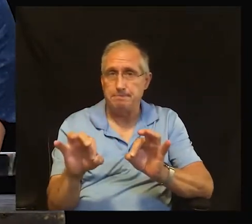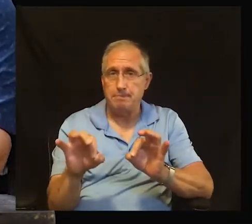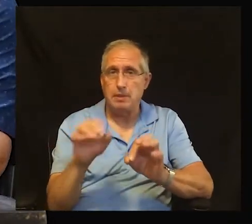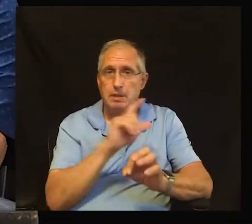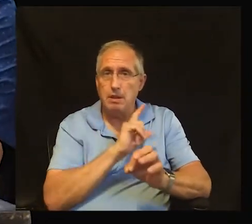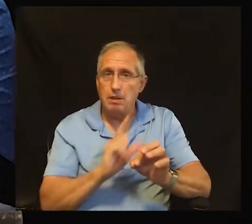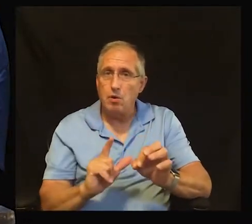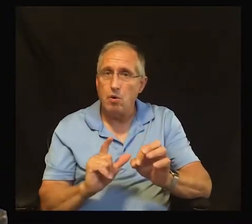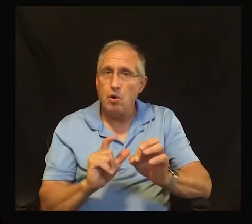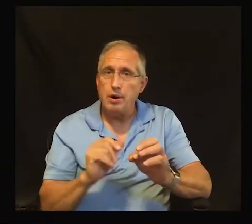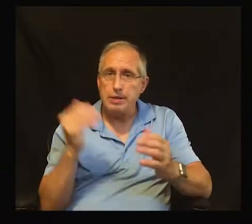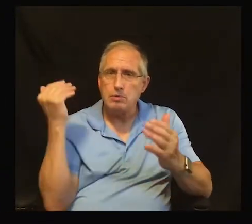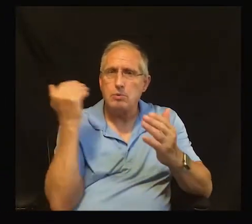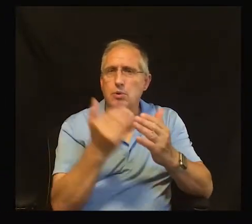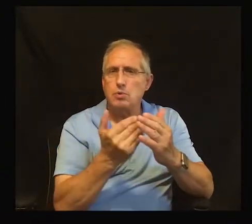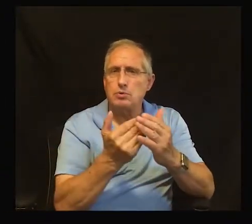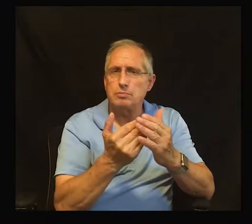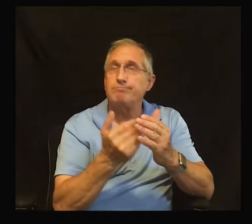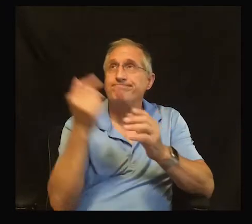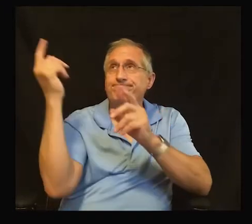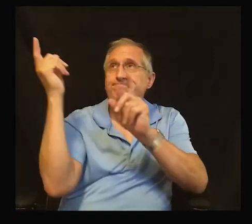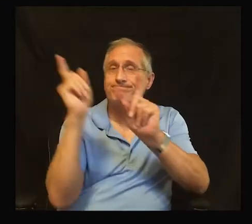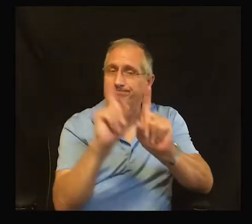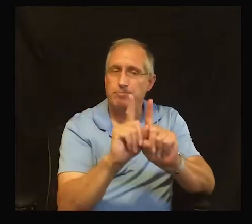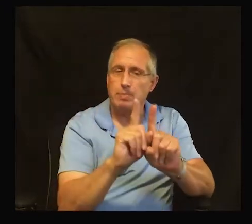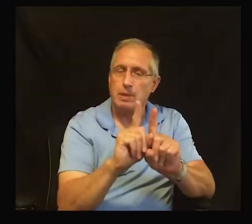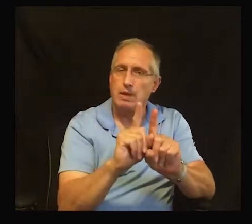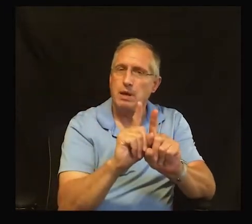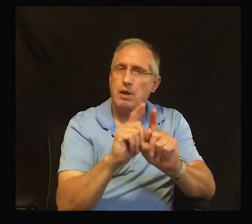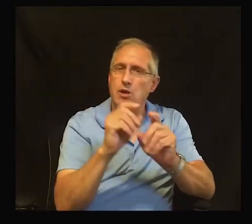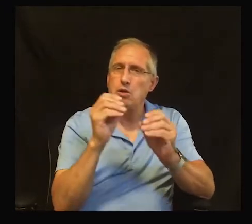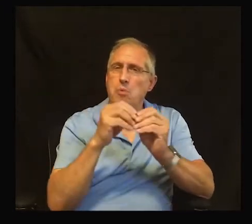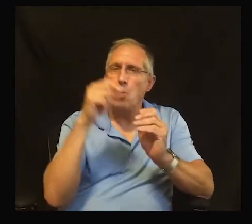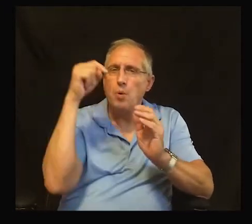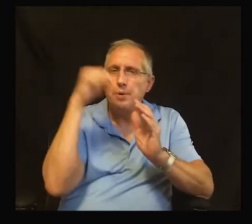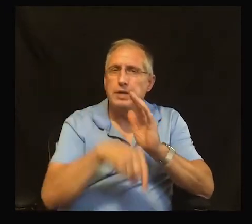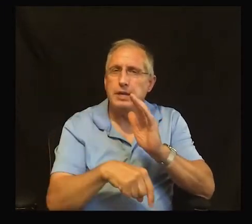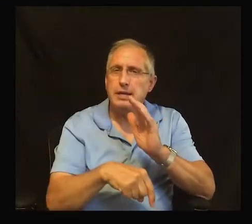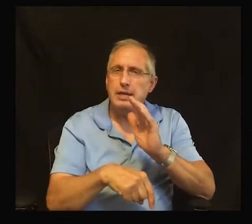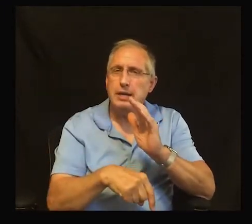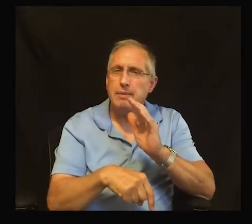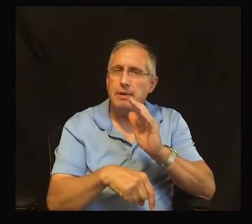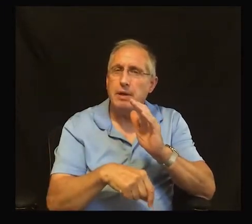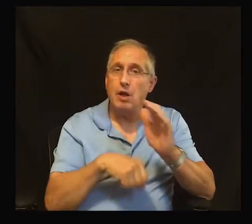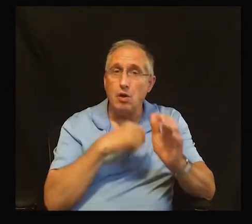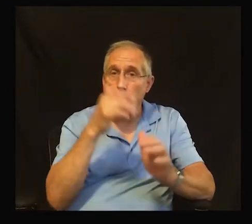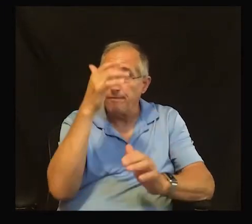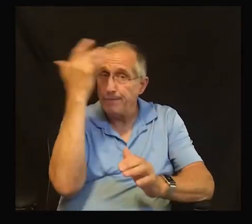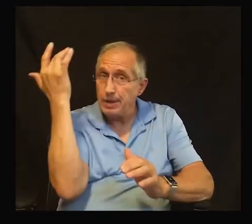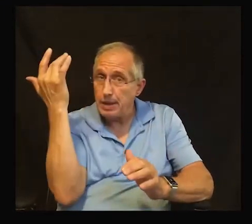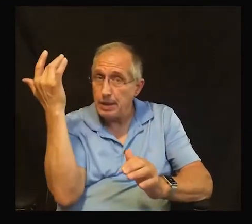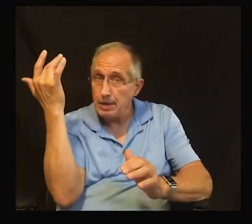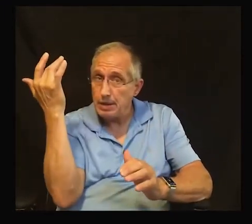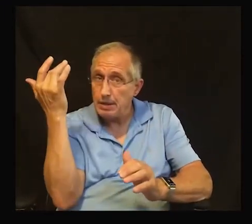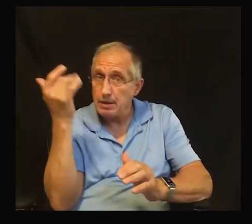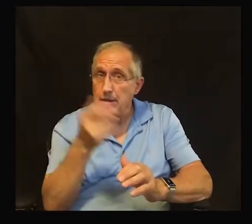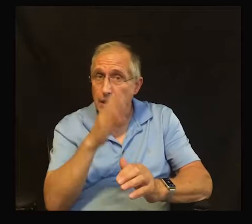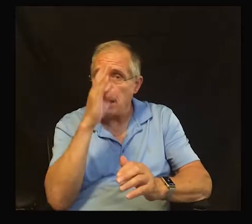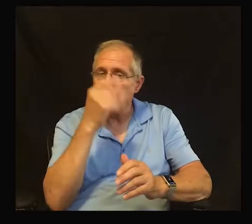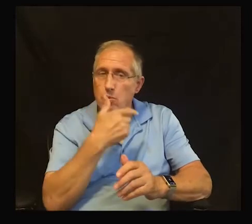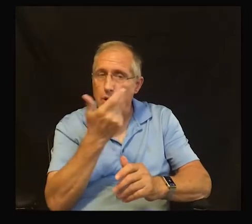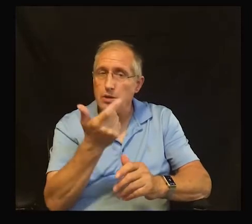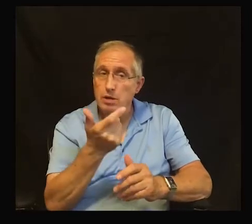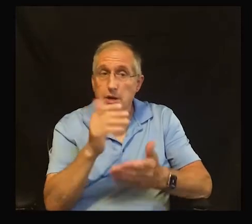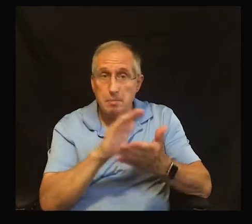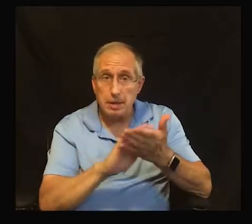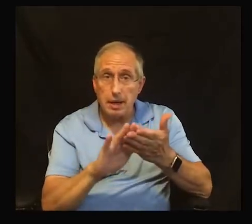statement, the Lord is near, it's so much deeper than just, don't forget, God's